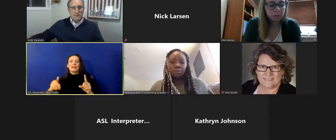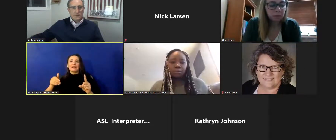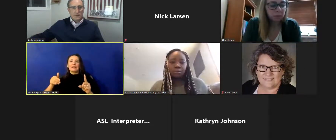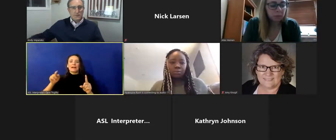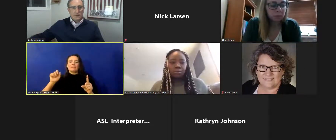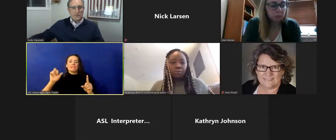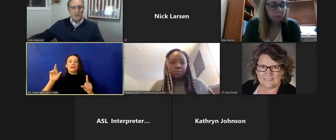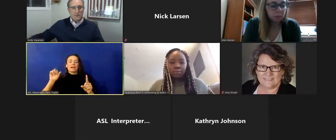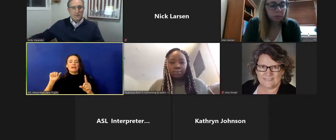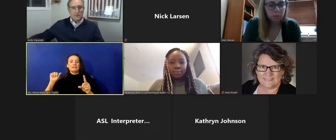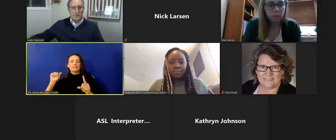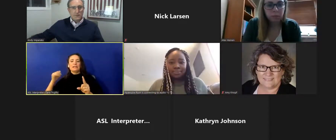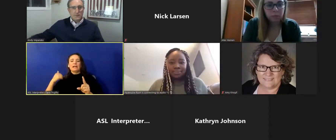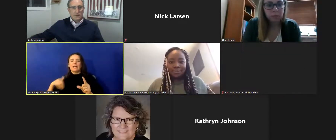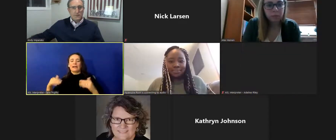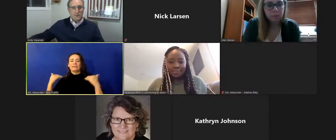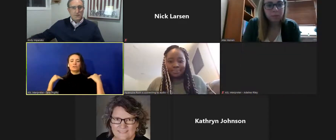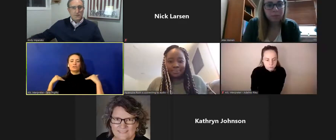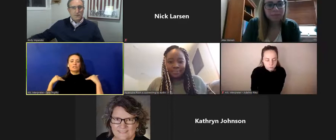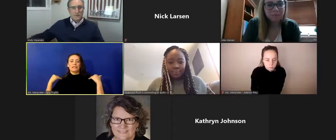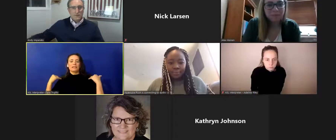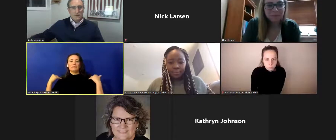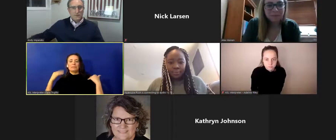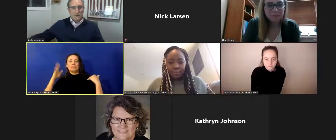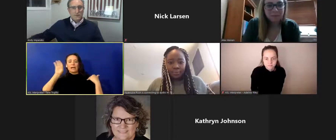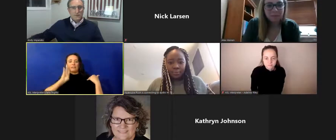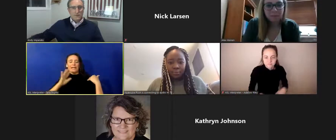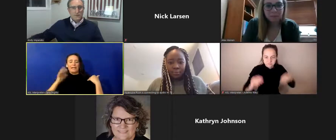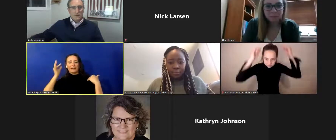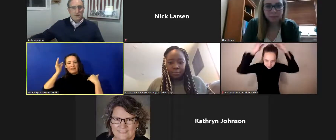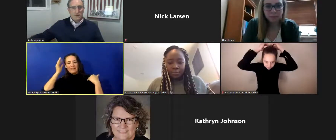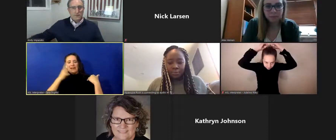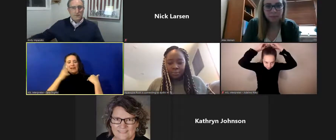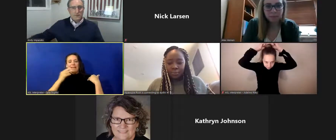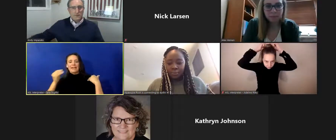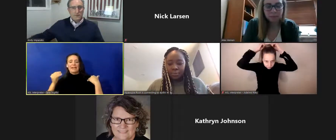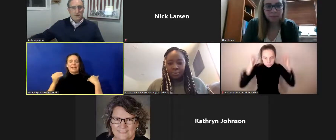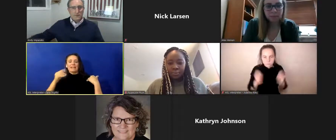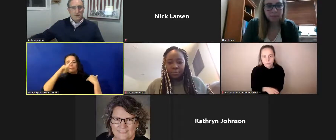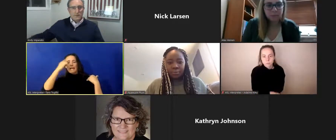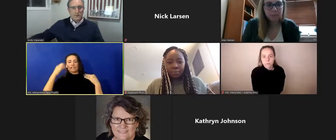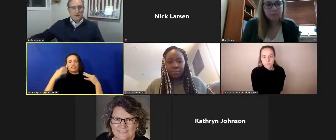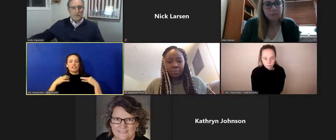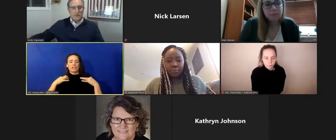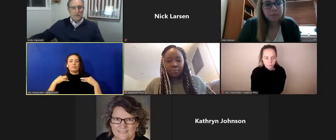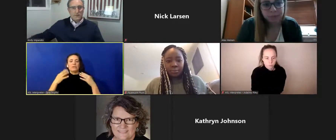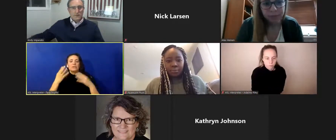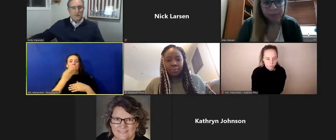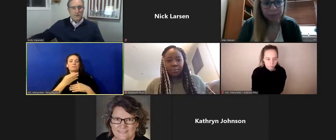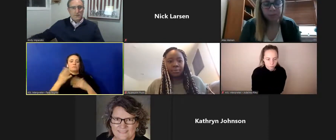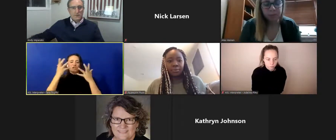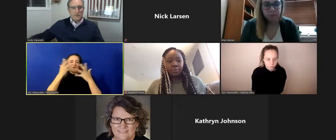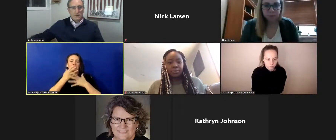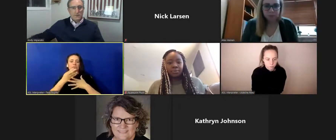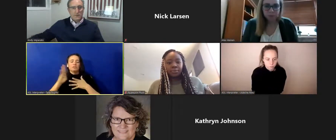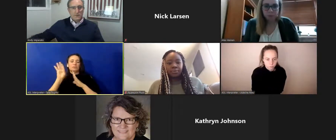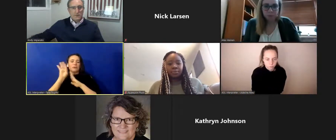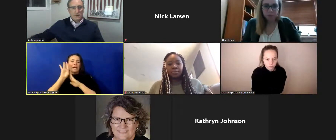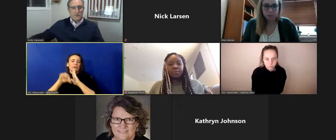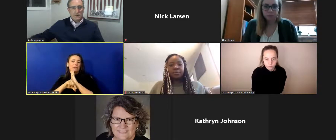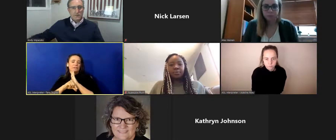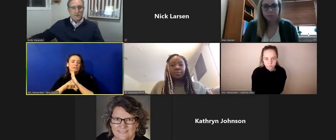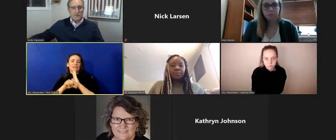Hi, I'm Tara. I have shoulder length brown hair and a black shirt with a dark